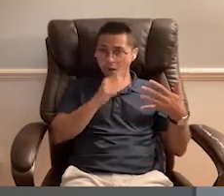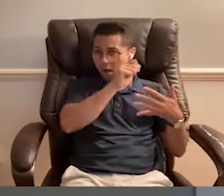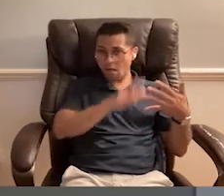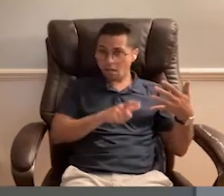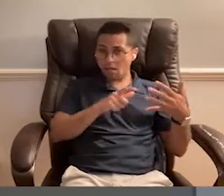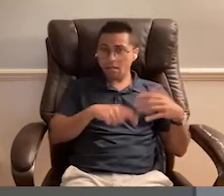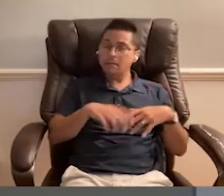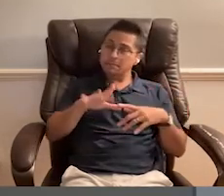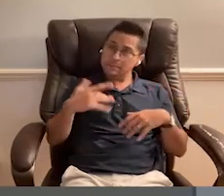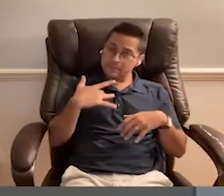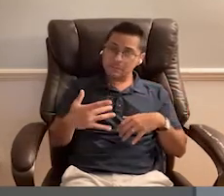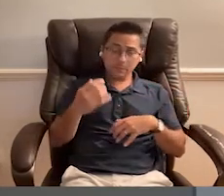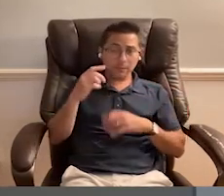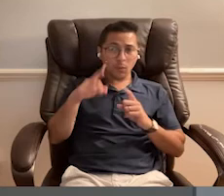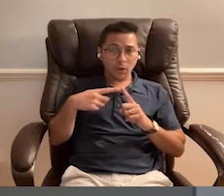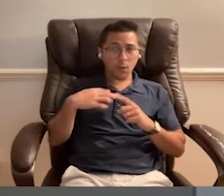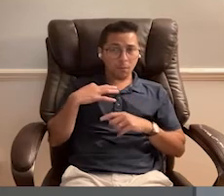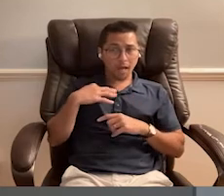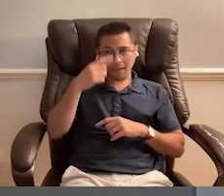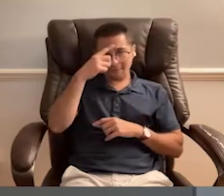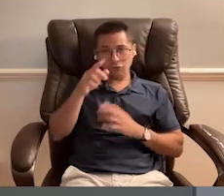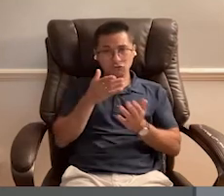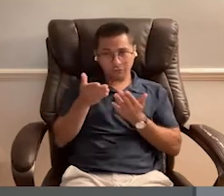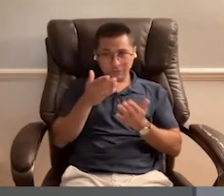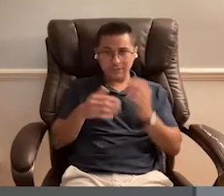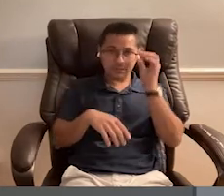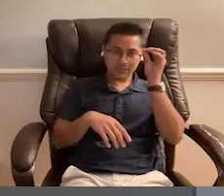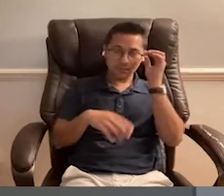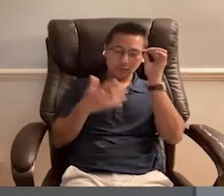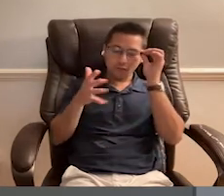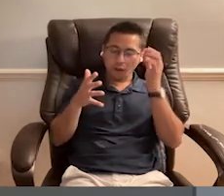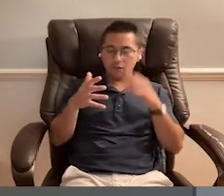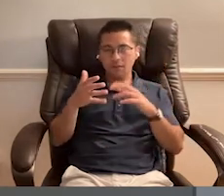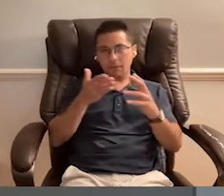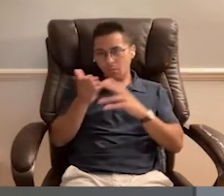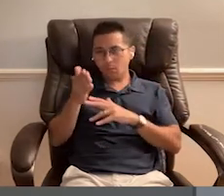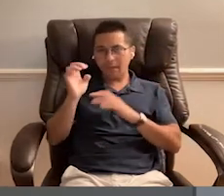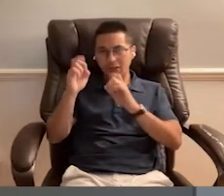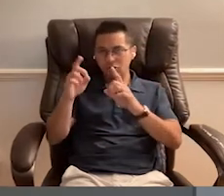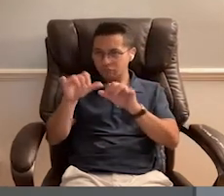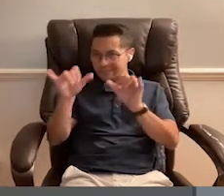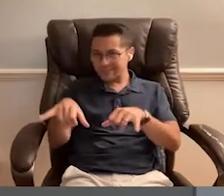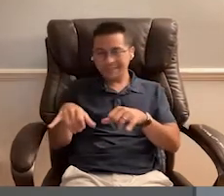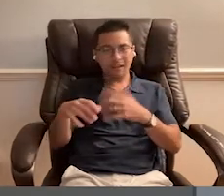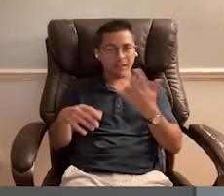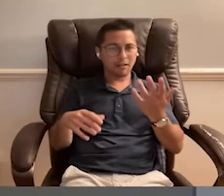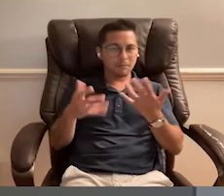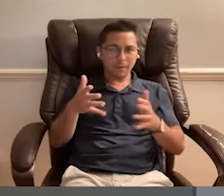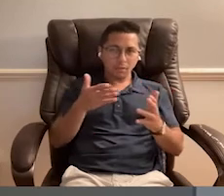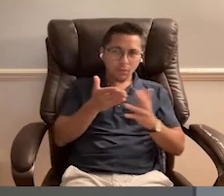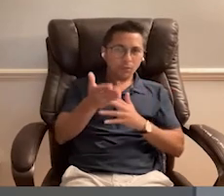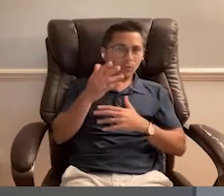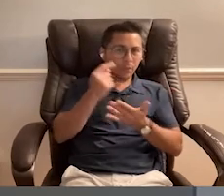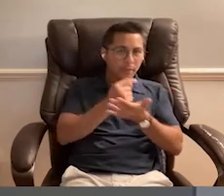meet all of this criteria. Typically, when you're applying for services, you've been through the